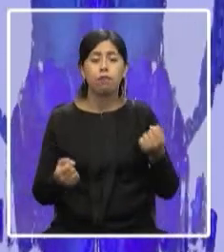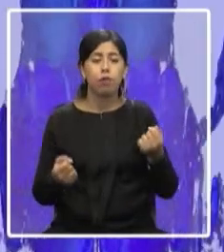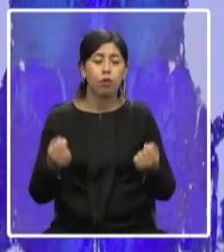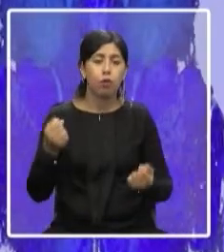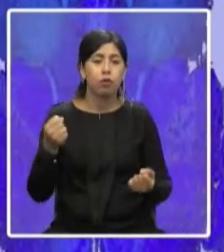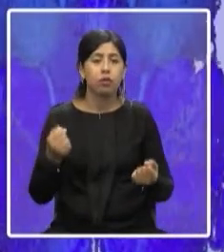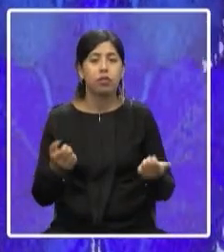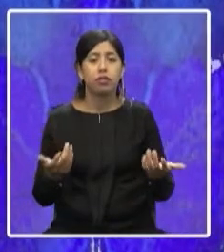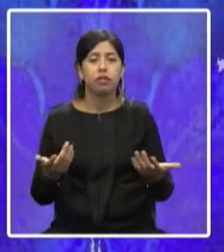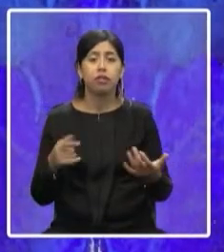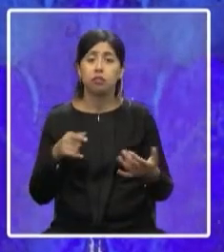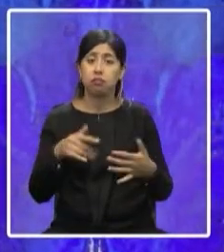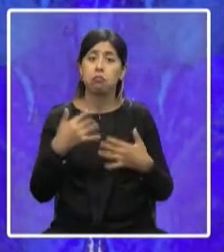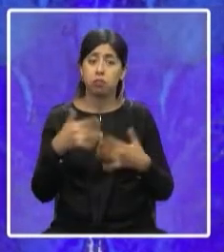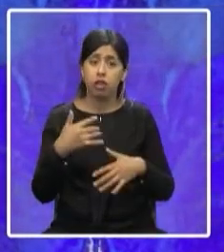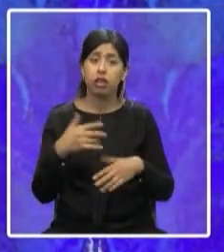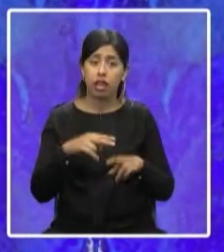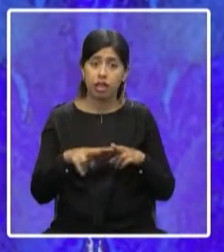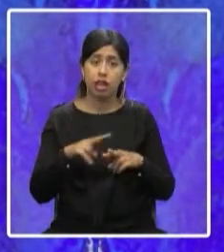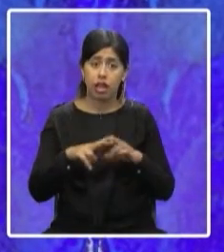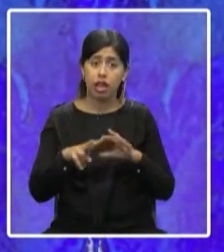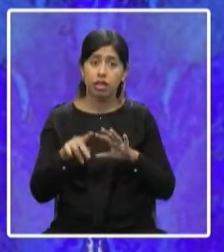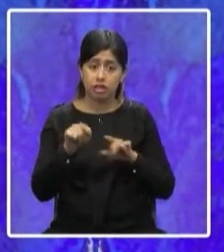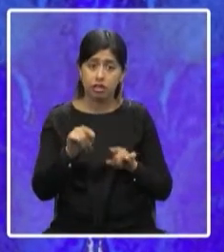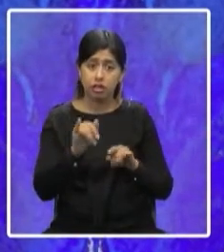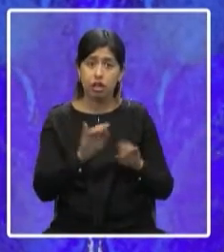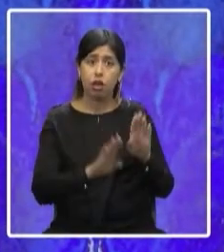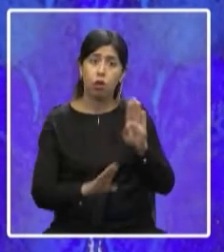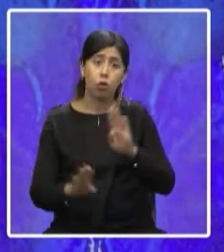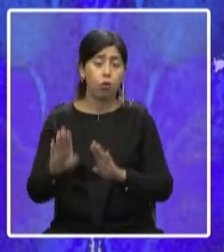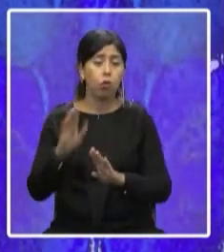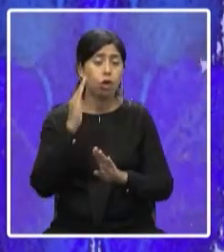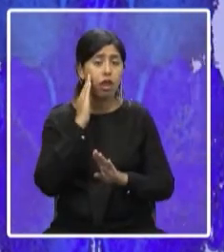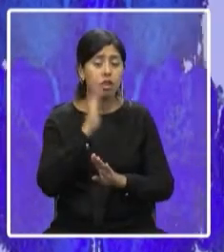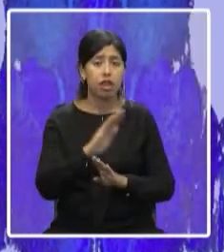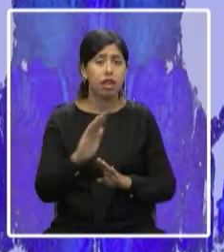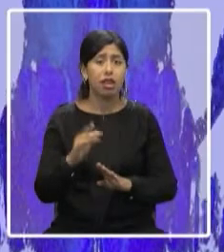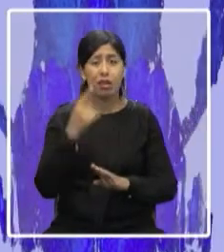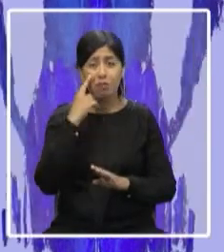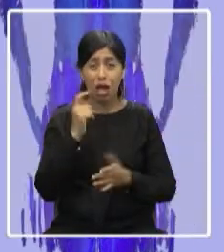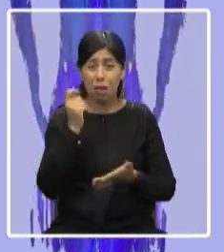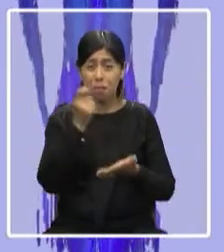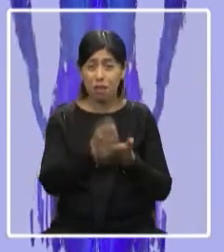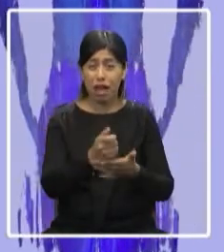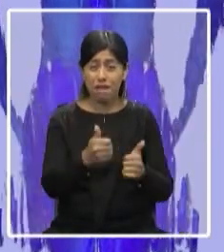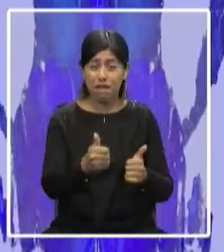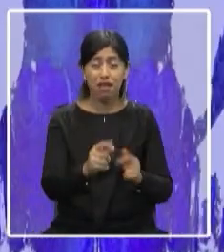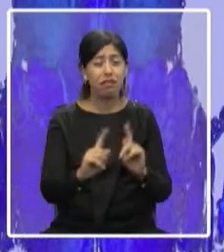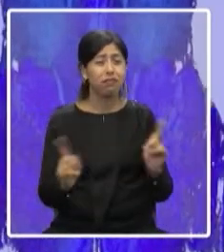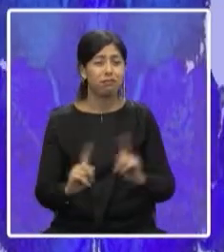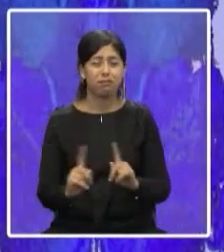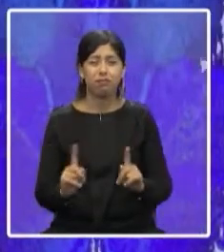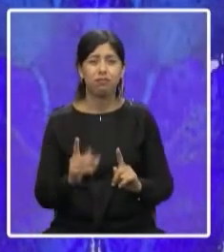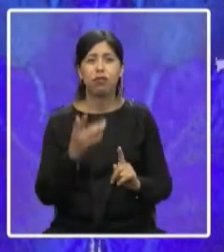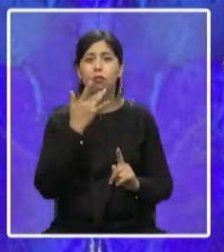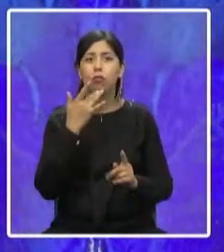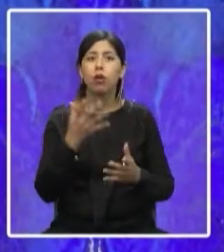and our elderly. They don't tend to pay well because many people are capable of doing them.